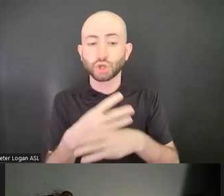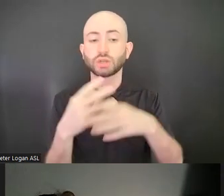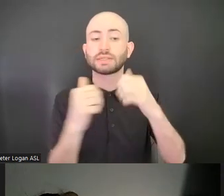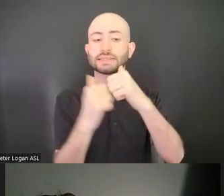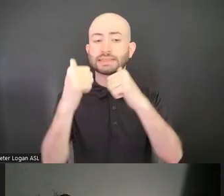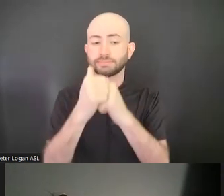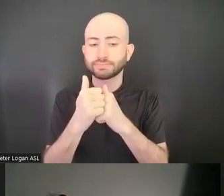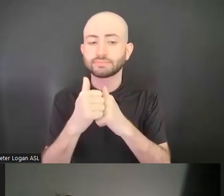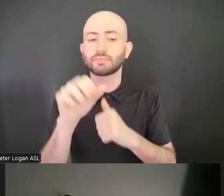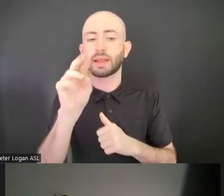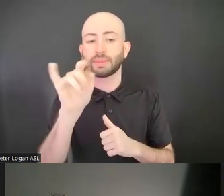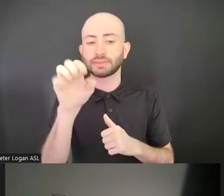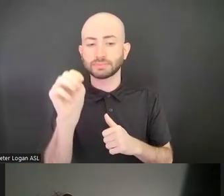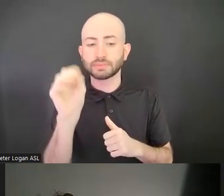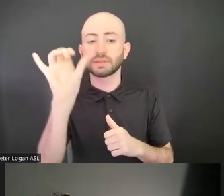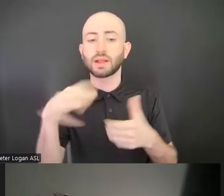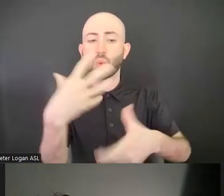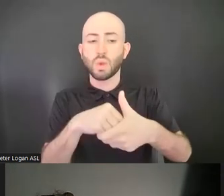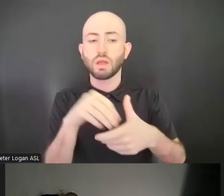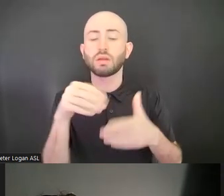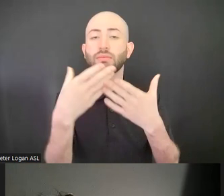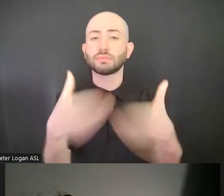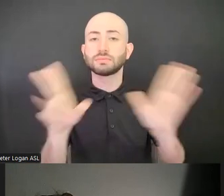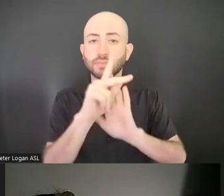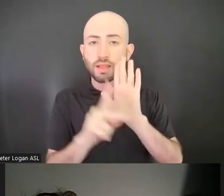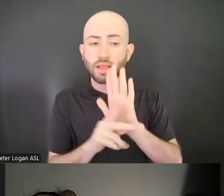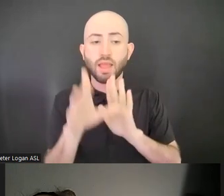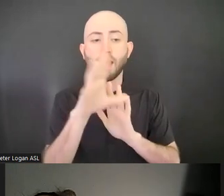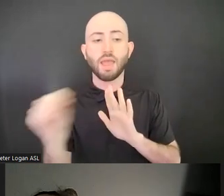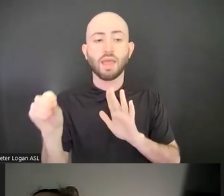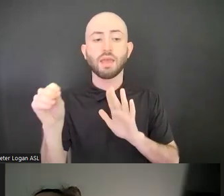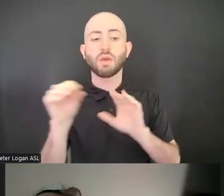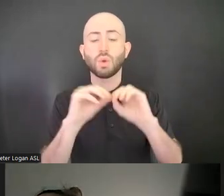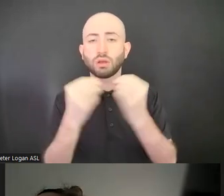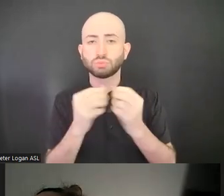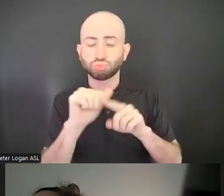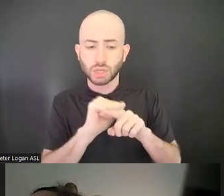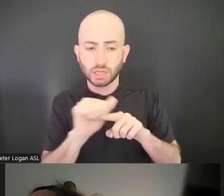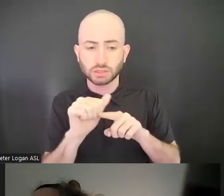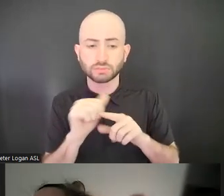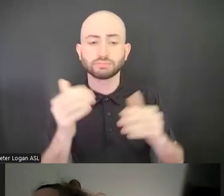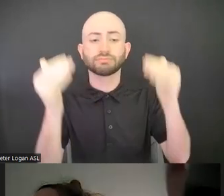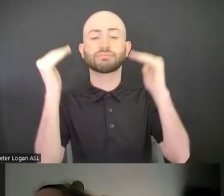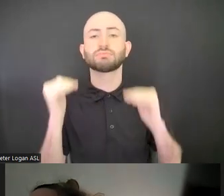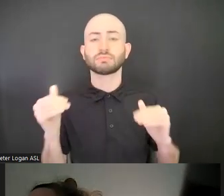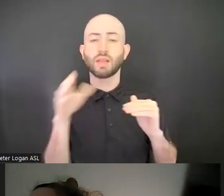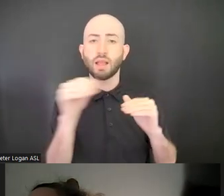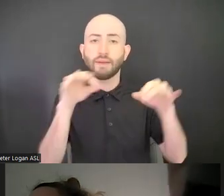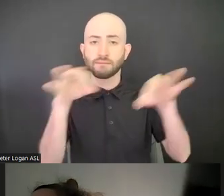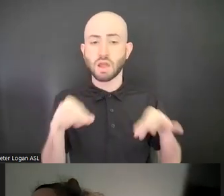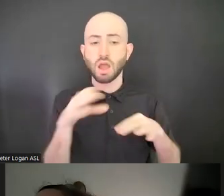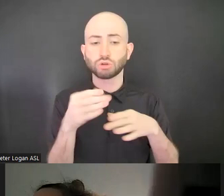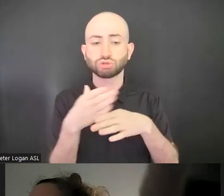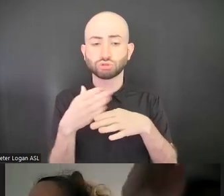practices the defined and shared the voices of systemic ableism a panel discussion on